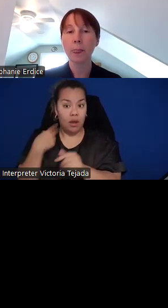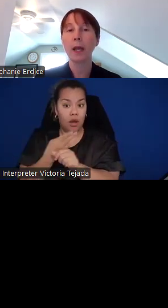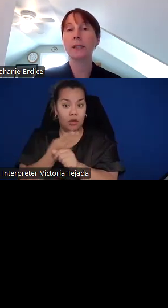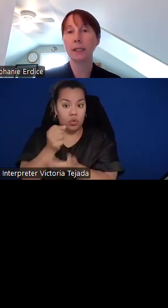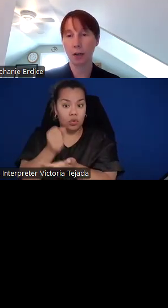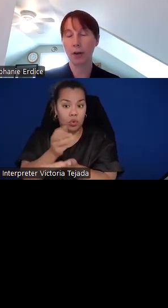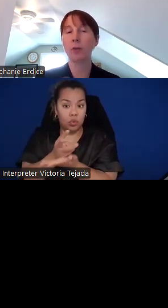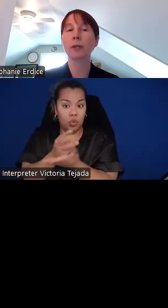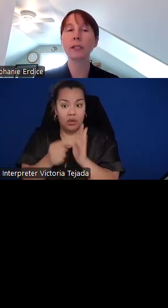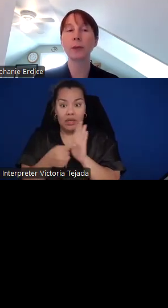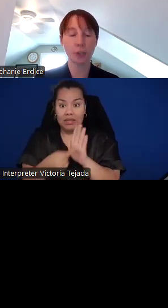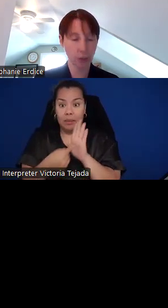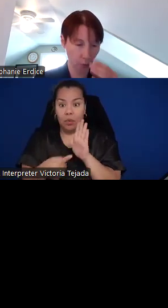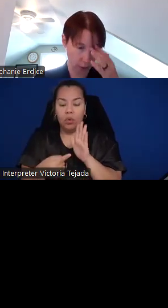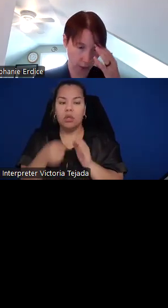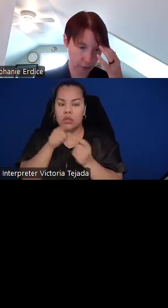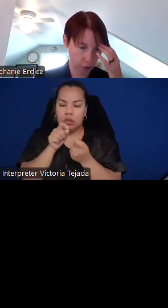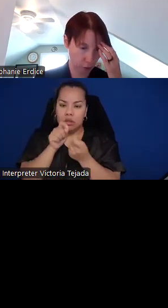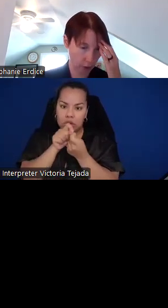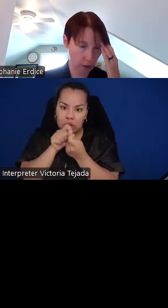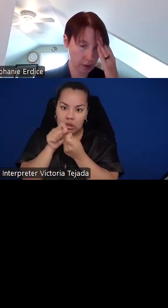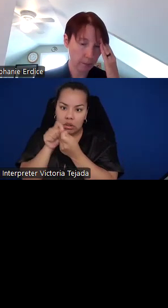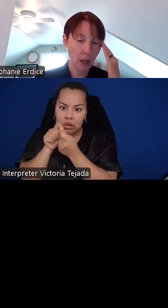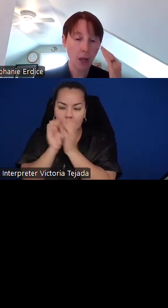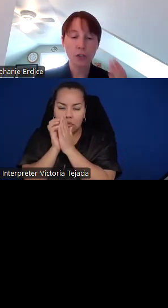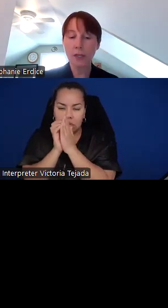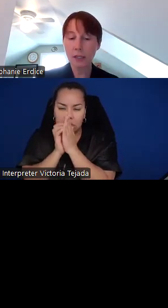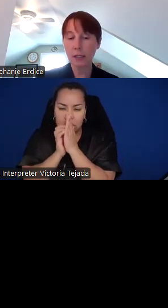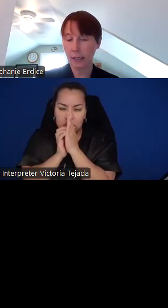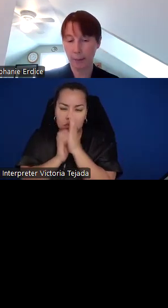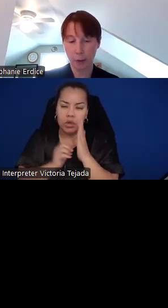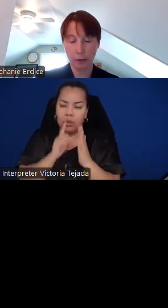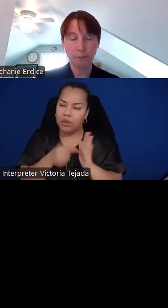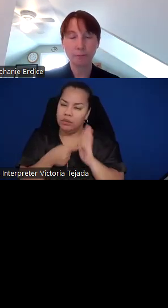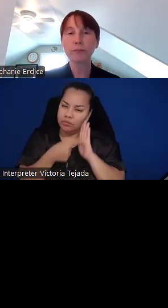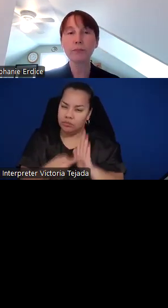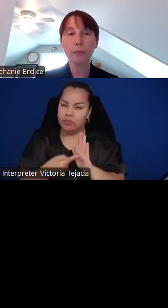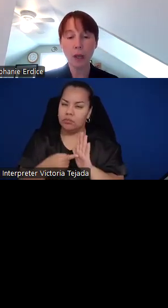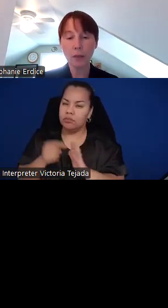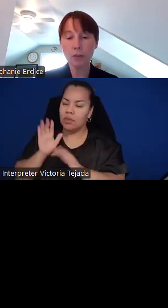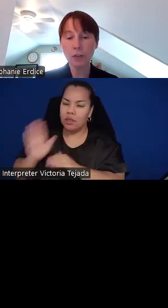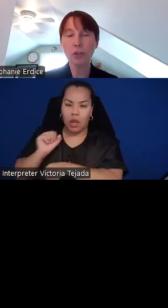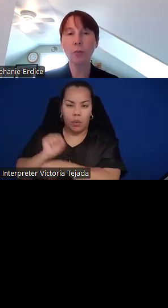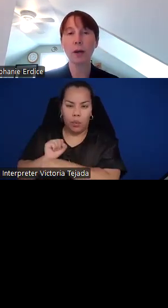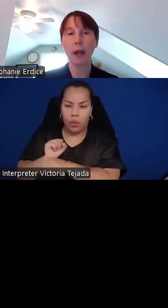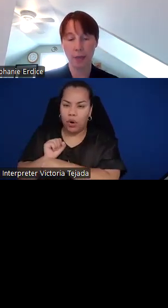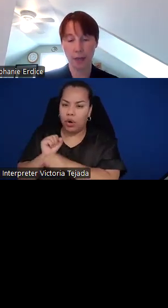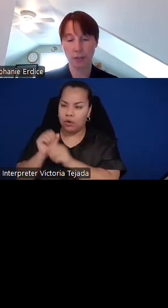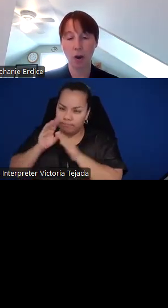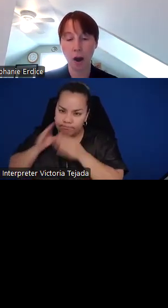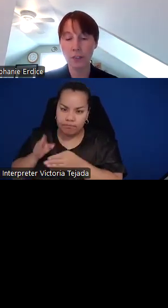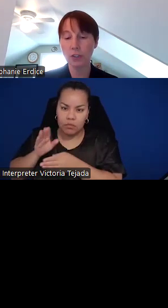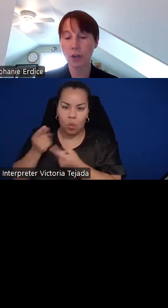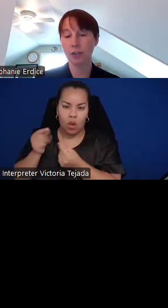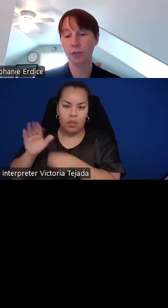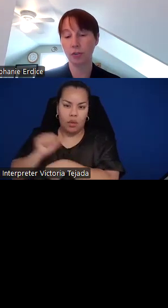really detailed and it really speaks to the work of social workers. So this is a sample. And the social work ethics